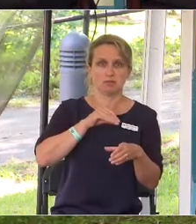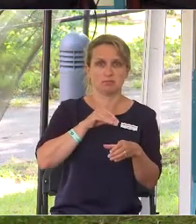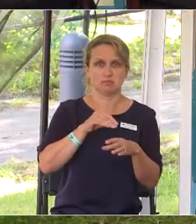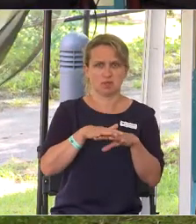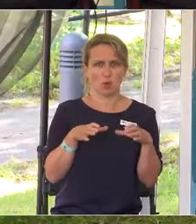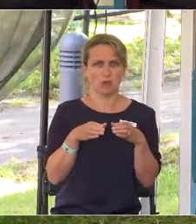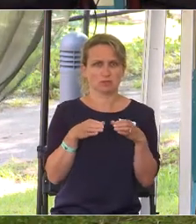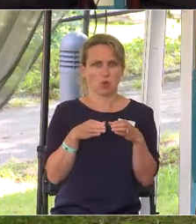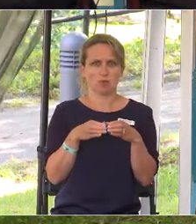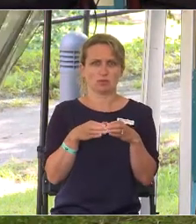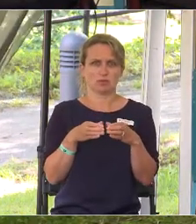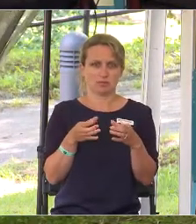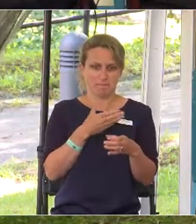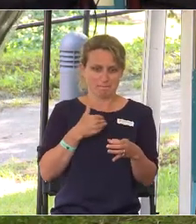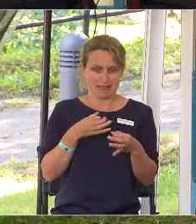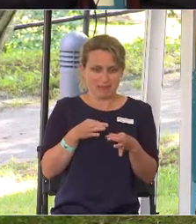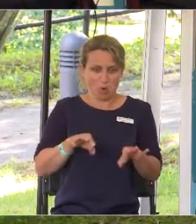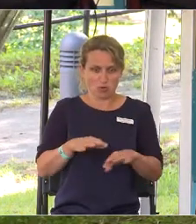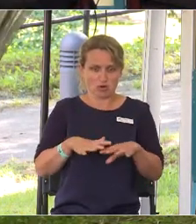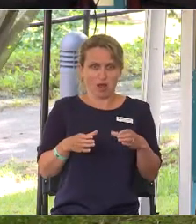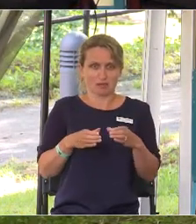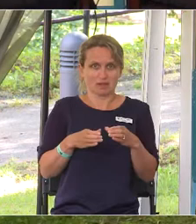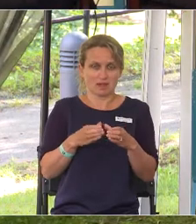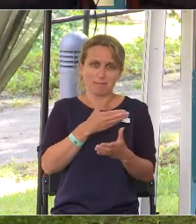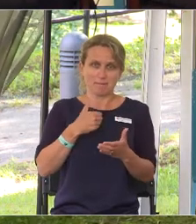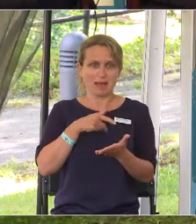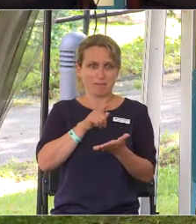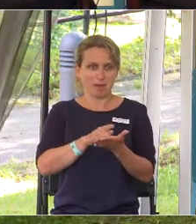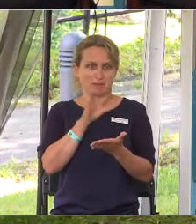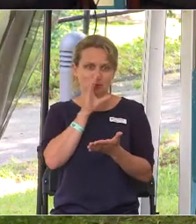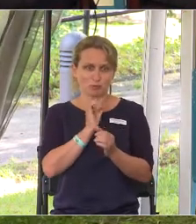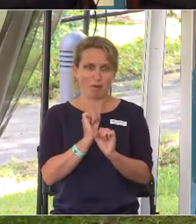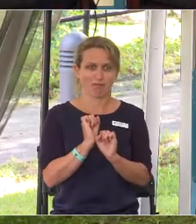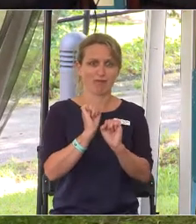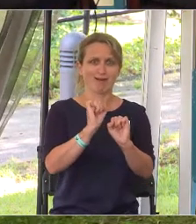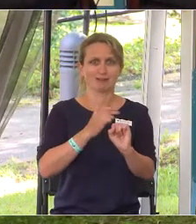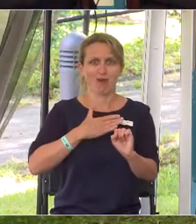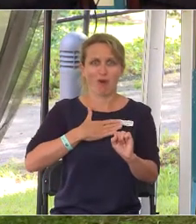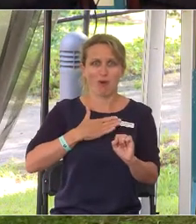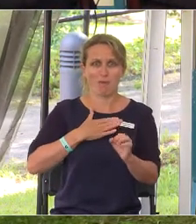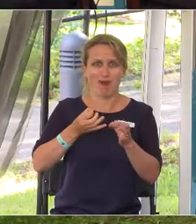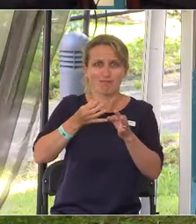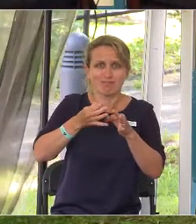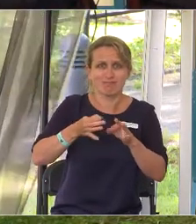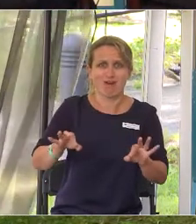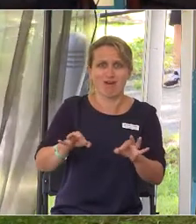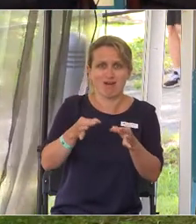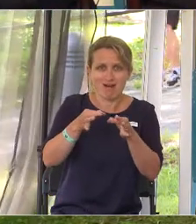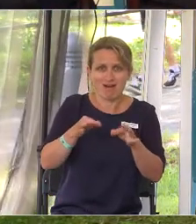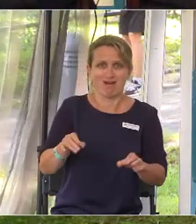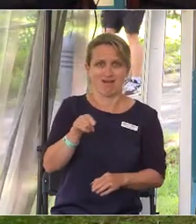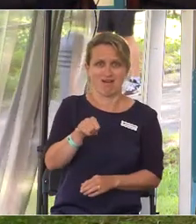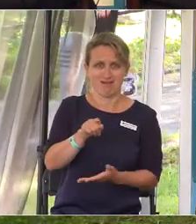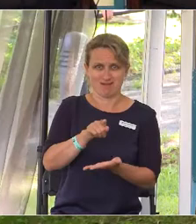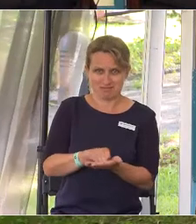as democracies, we should be able to protect this democracy. So we as developers, as individuals, but we